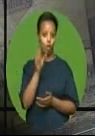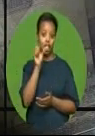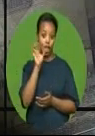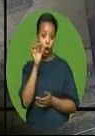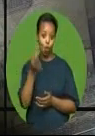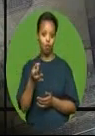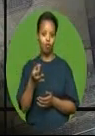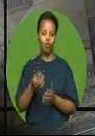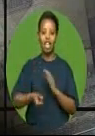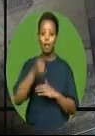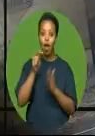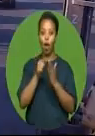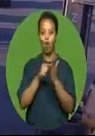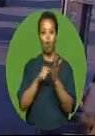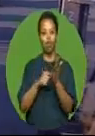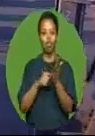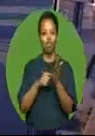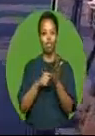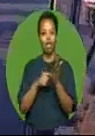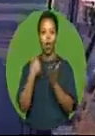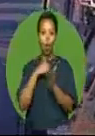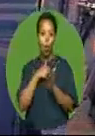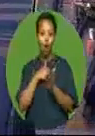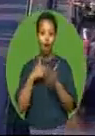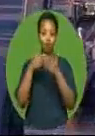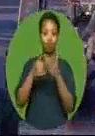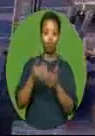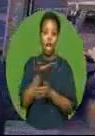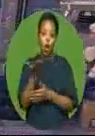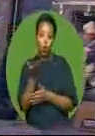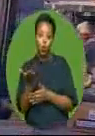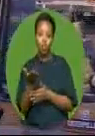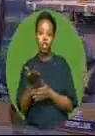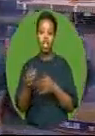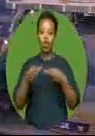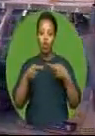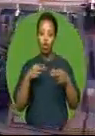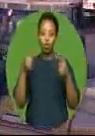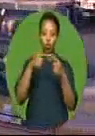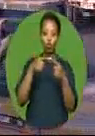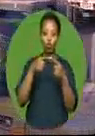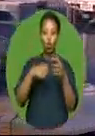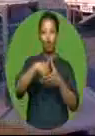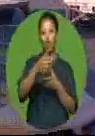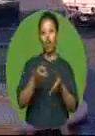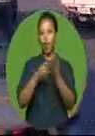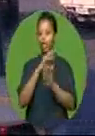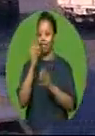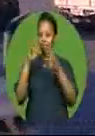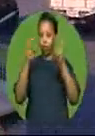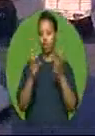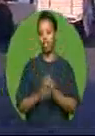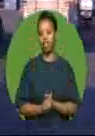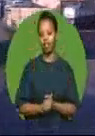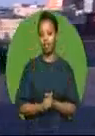some of the main points. We addressed issues related to foreign inquiries and